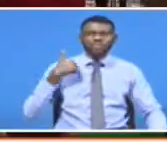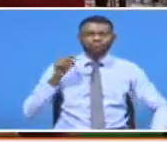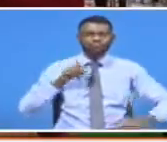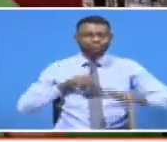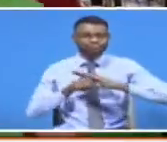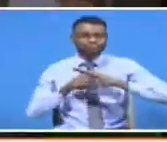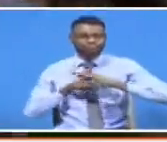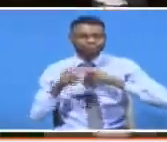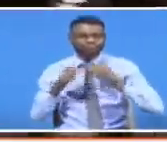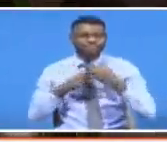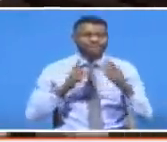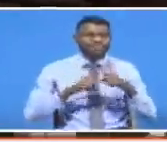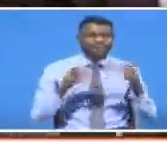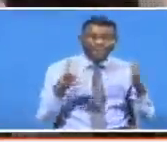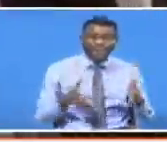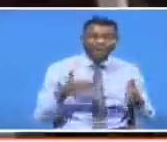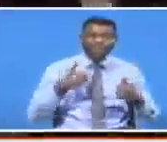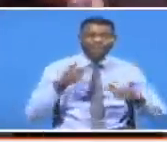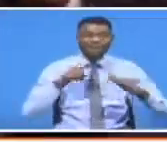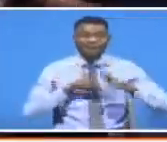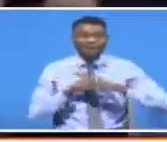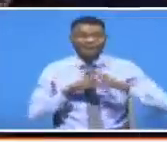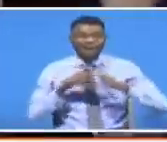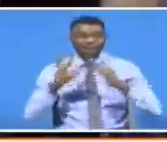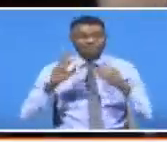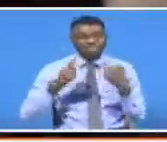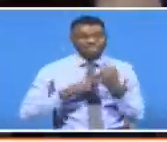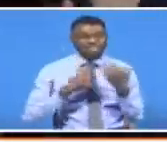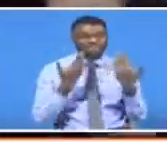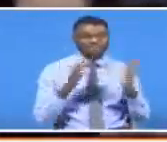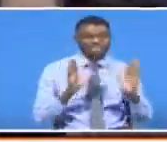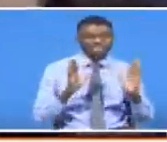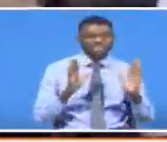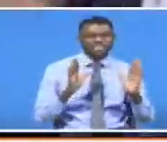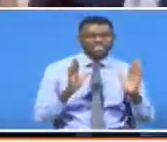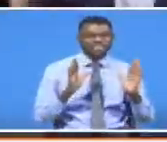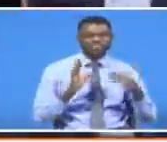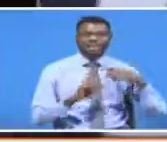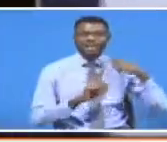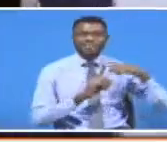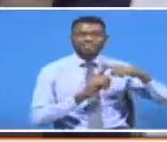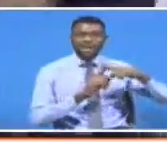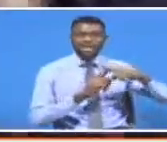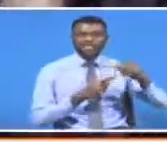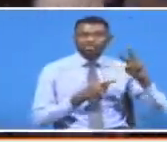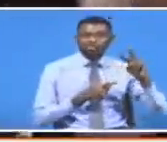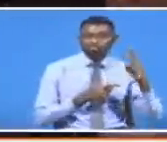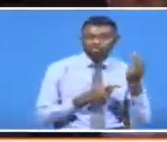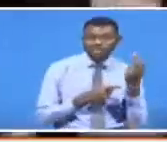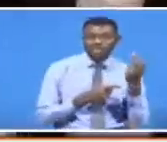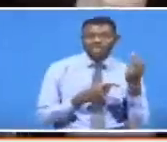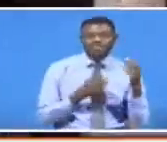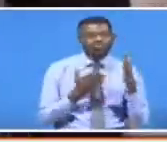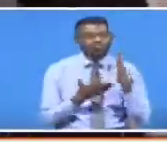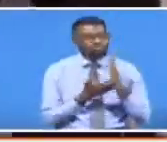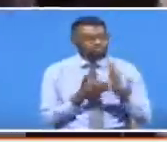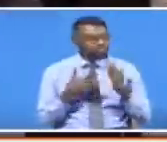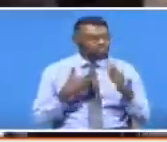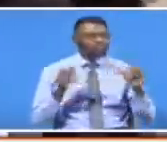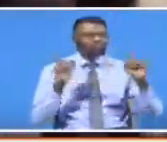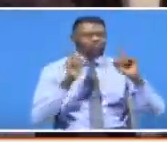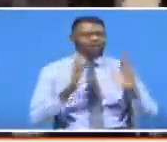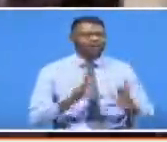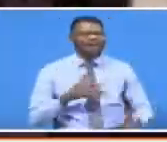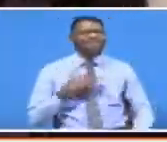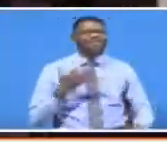6, huu msimu nimefunga mabao 26, hiyo ni plus 20 goals. Na kama striker naweza sema nimeachieve